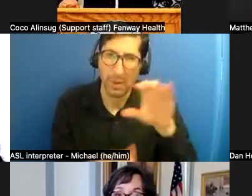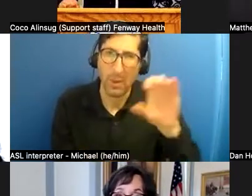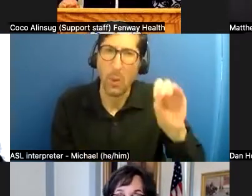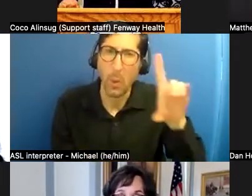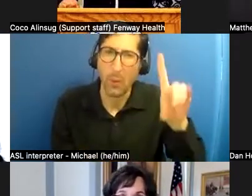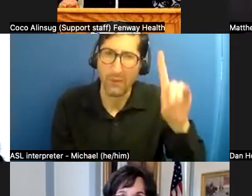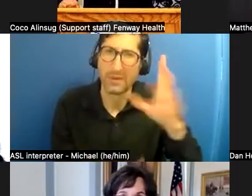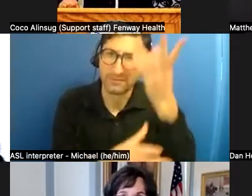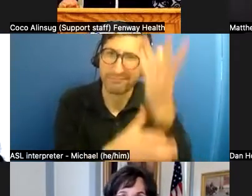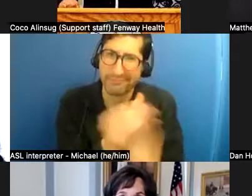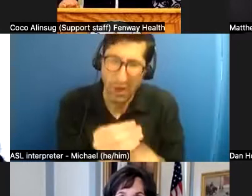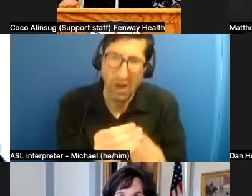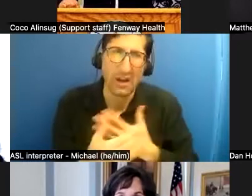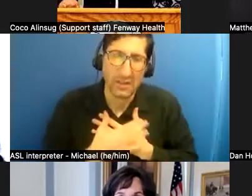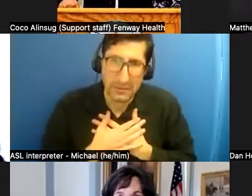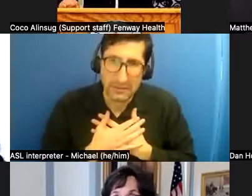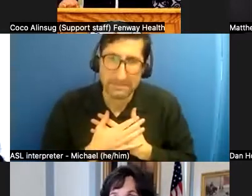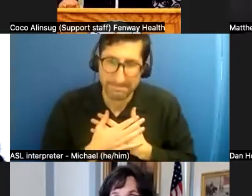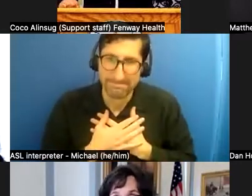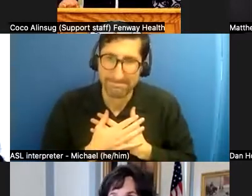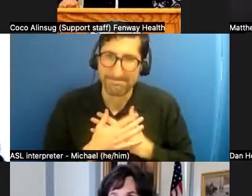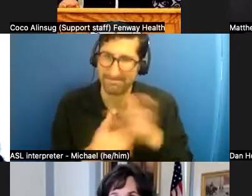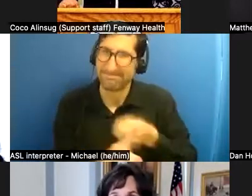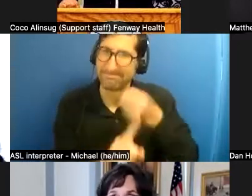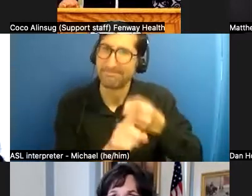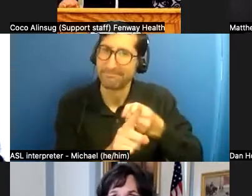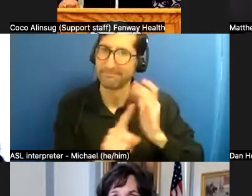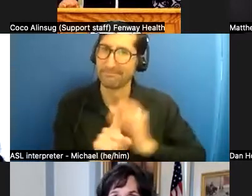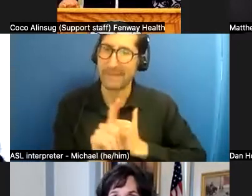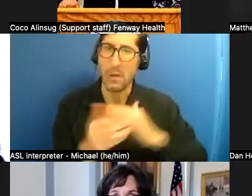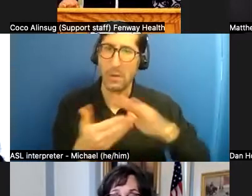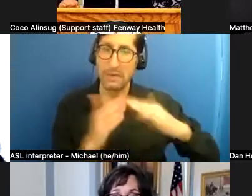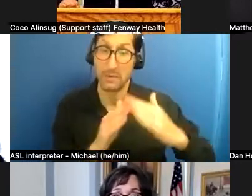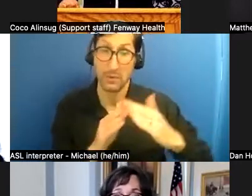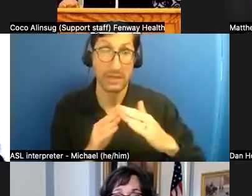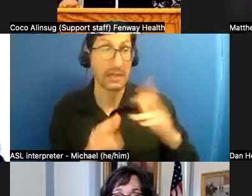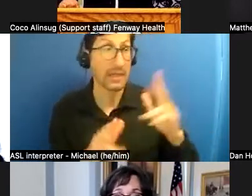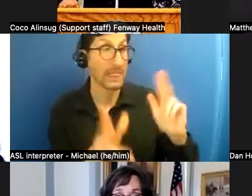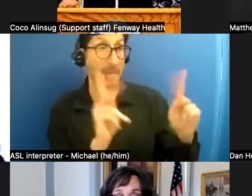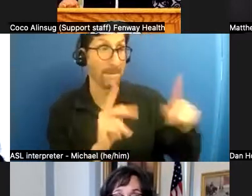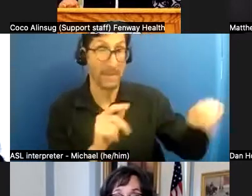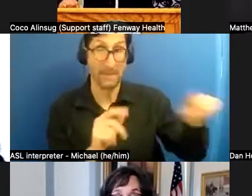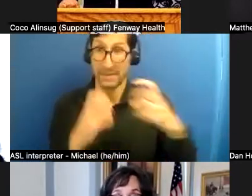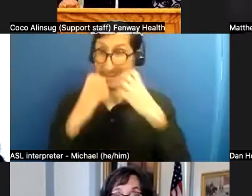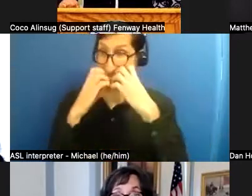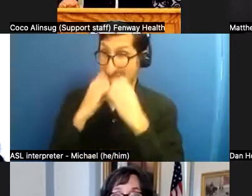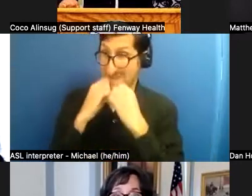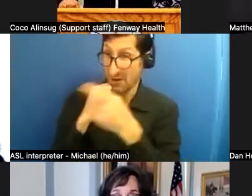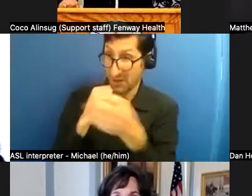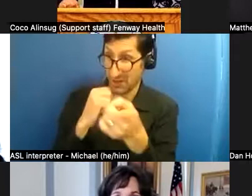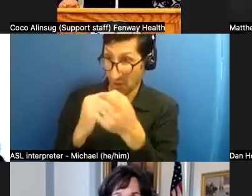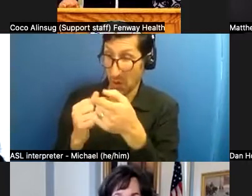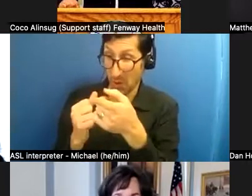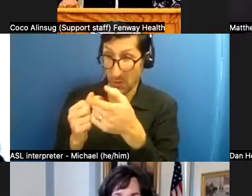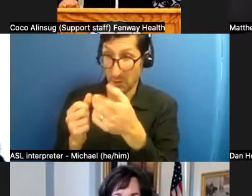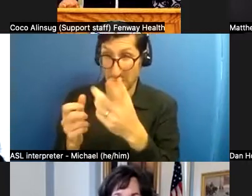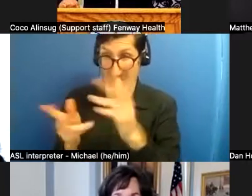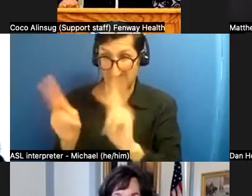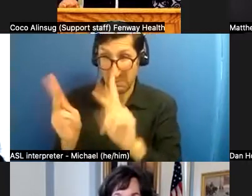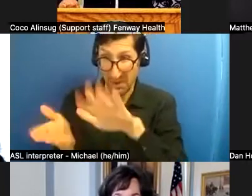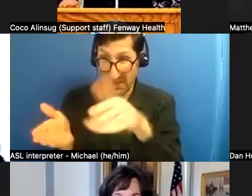fatal overdoses. My sincerest condolences to those who love them